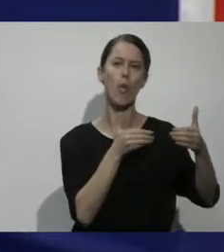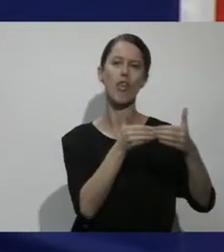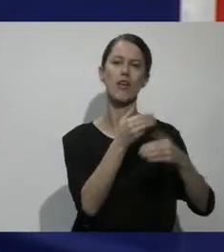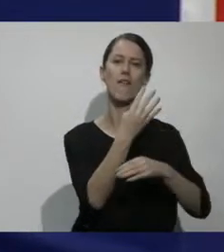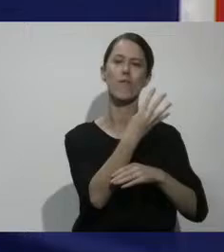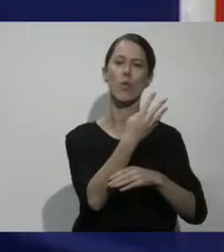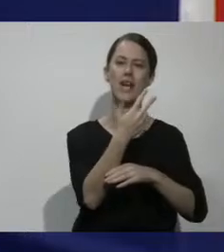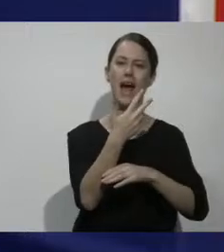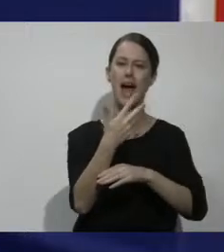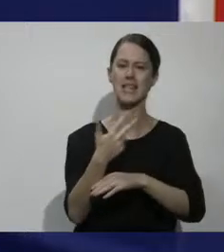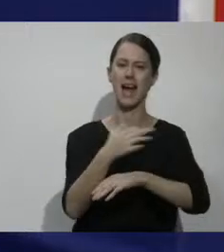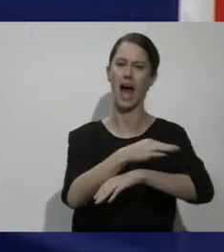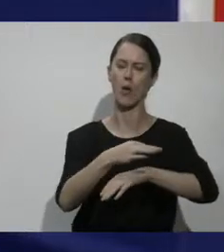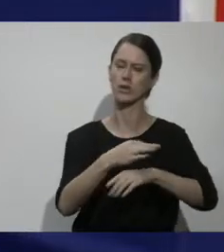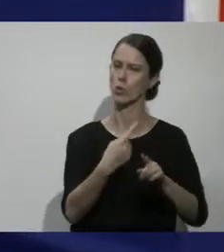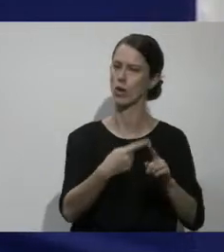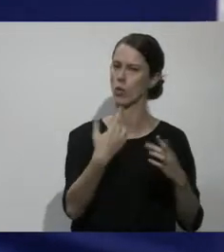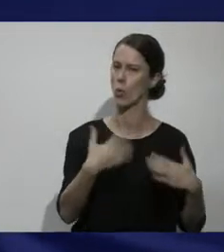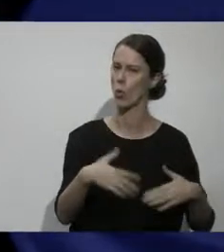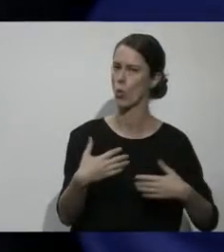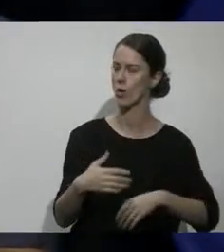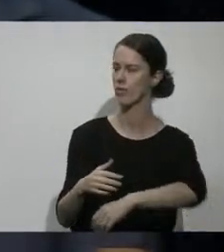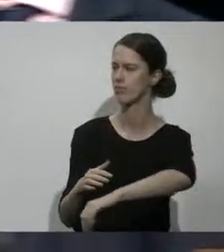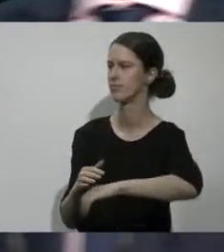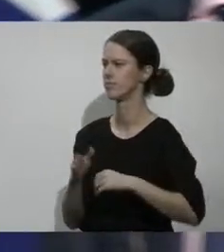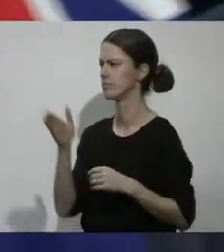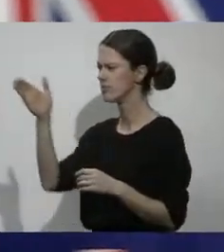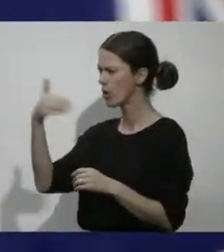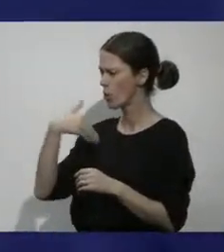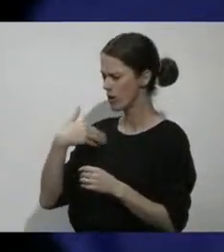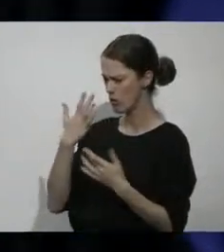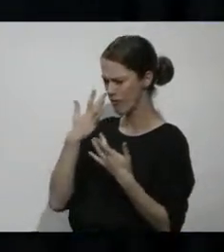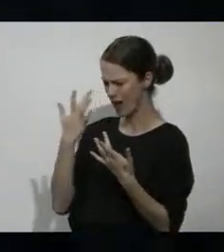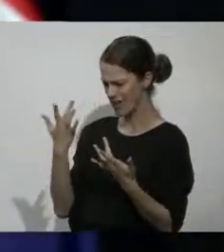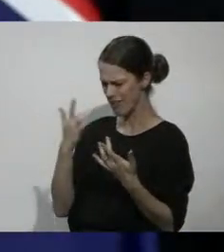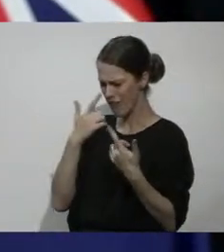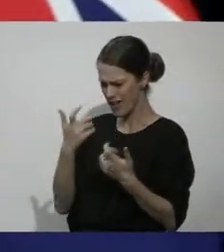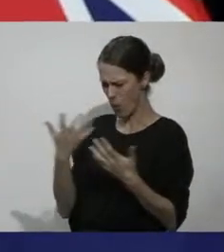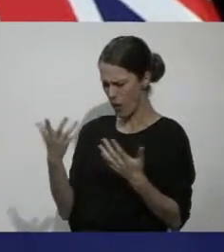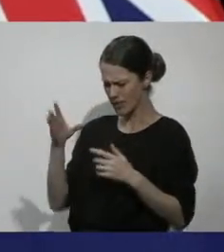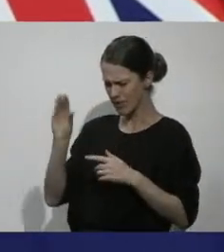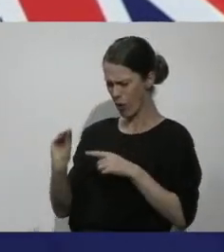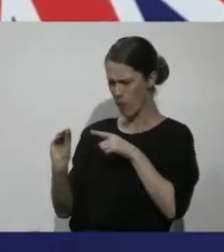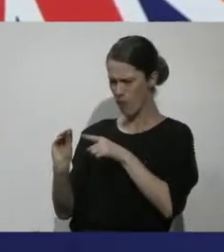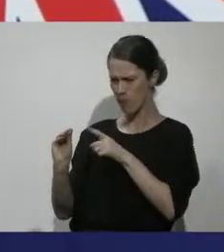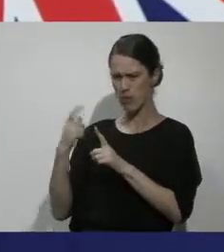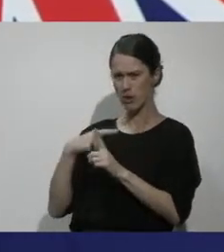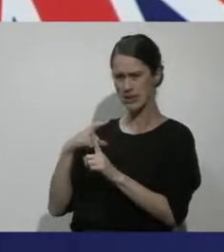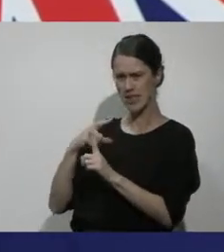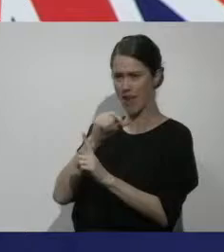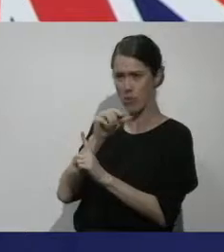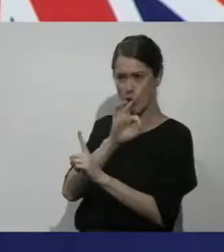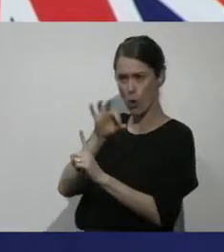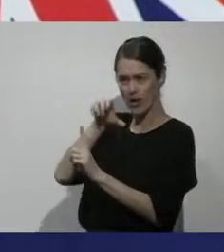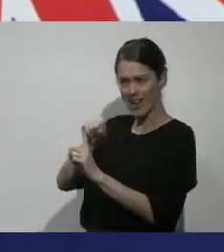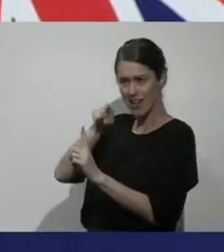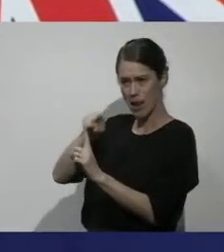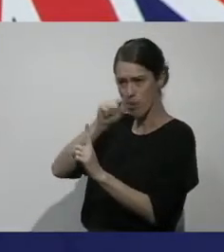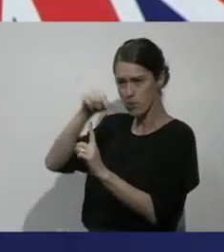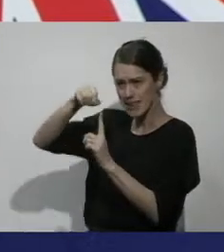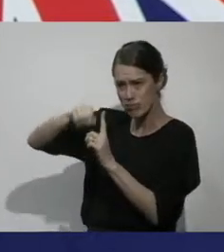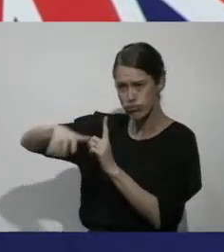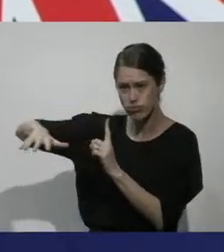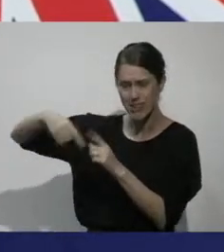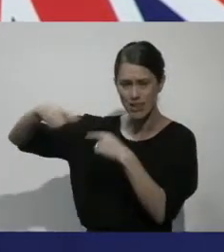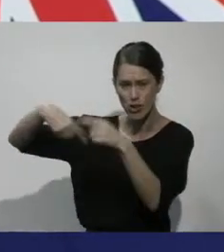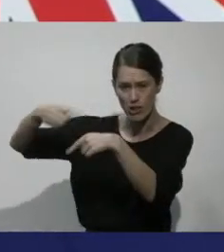So don't we have to identify the source of this in order to have confidence that we won't see a repeat? Not necessarily. What also